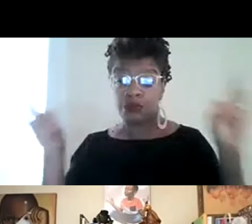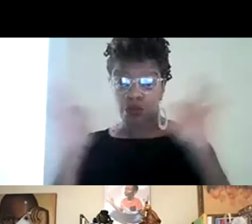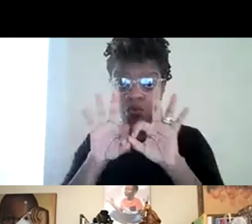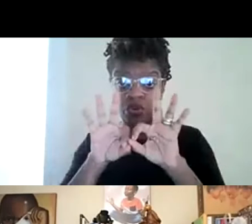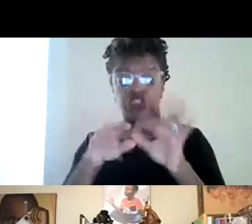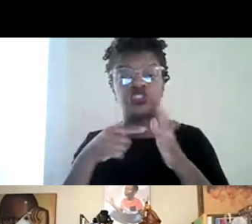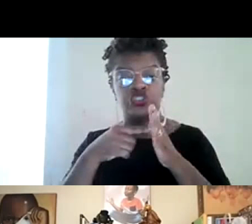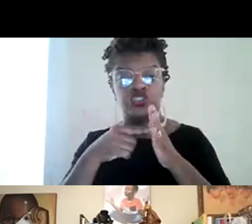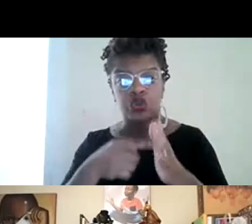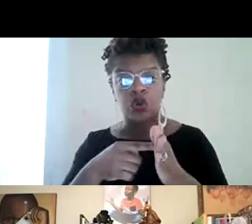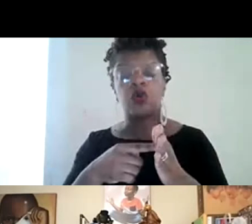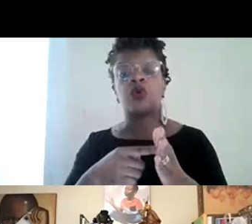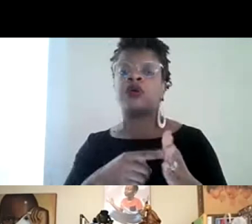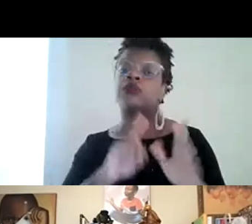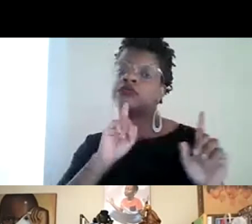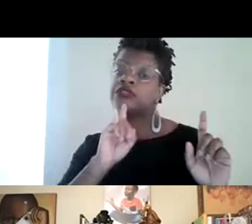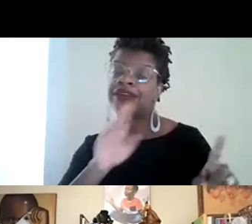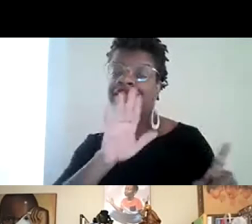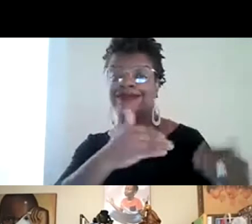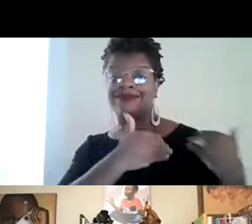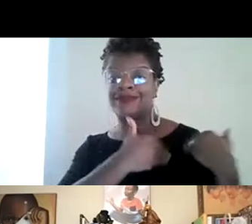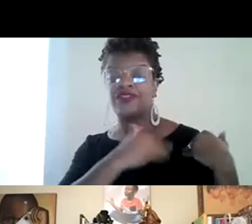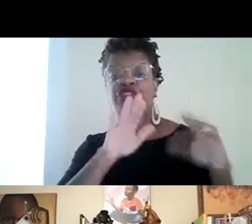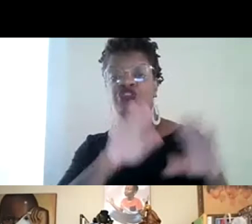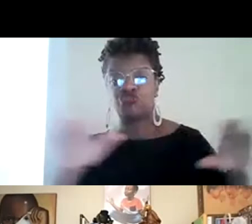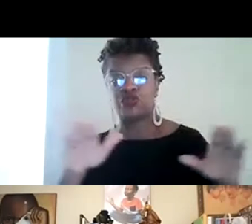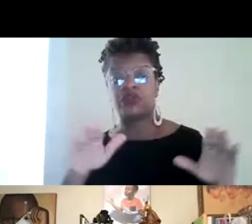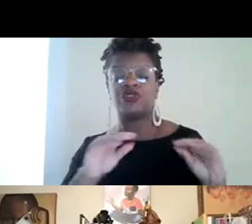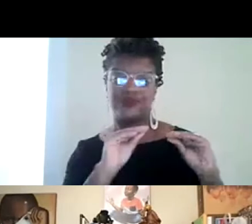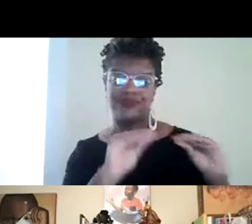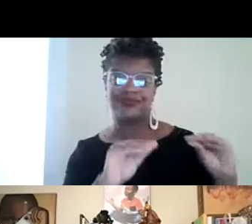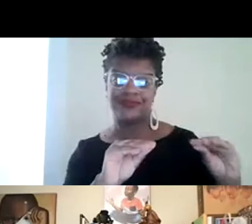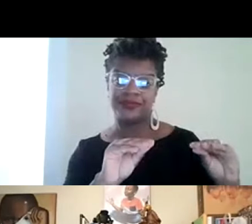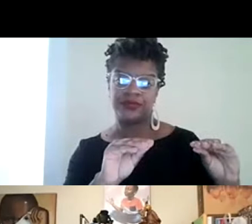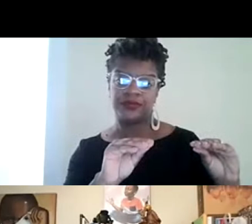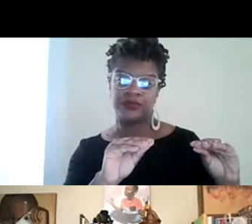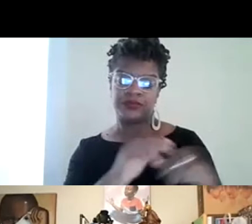is responsive and responsible to the children in which we're teaching,